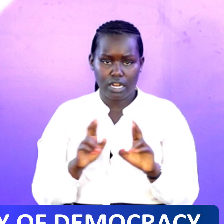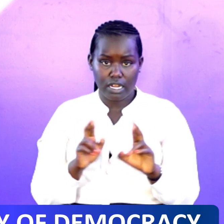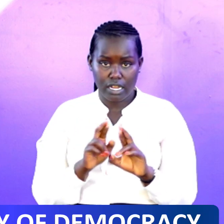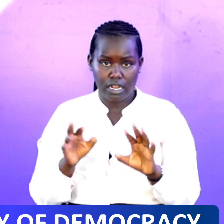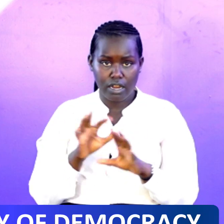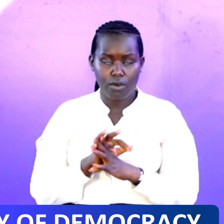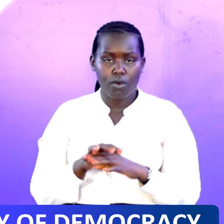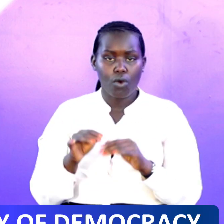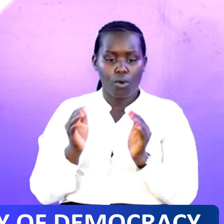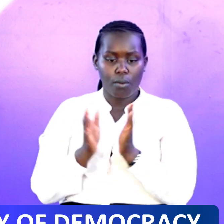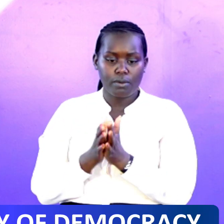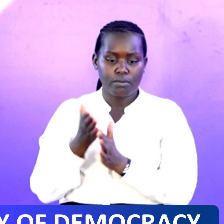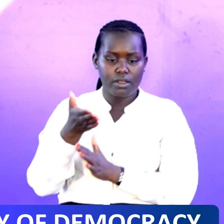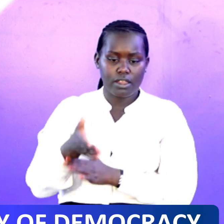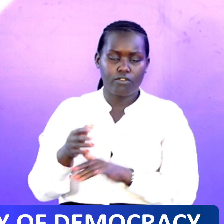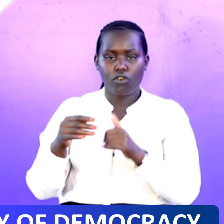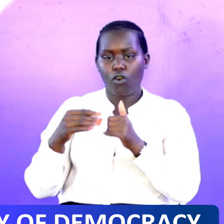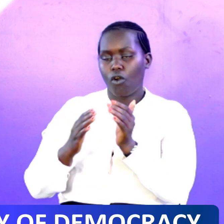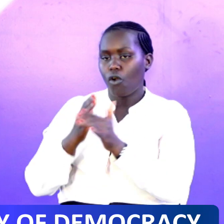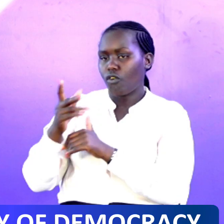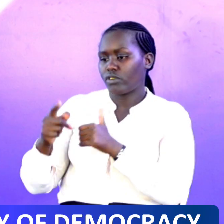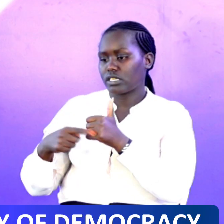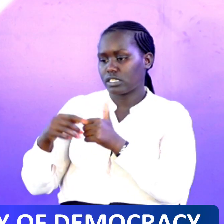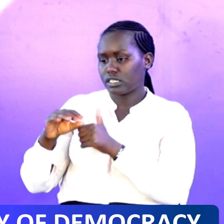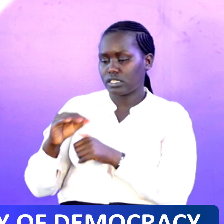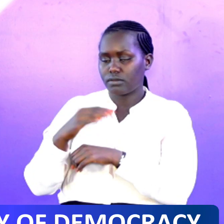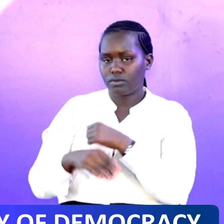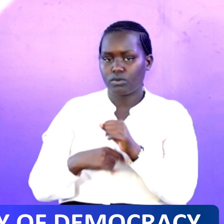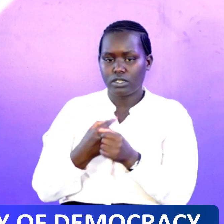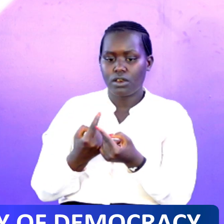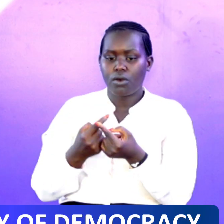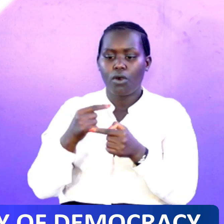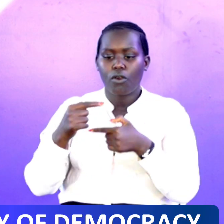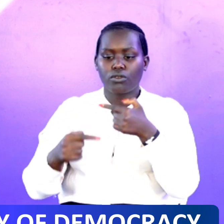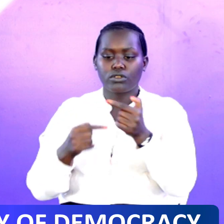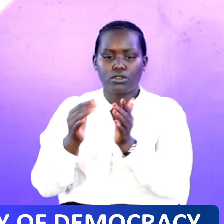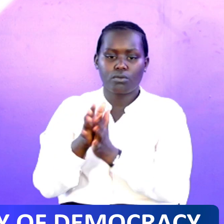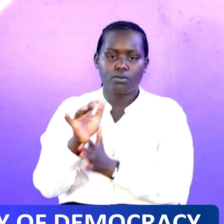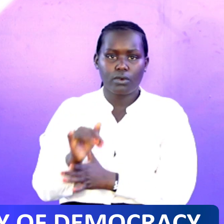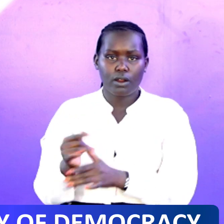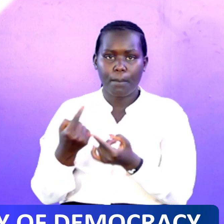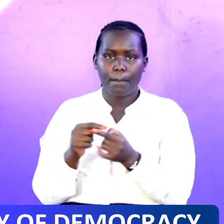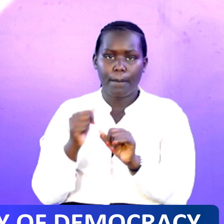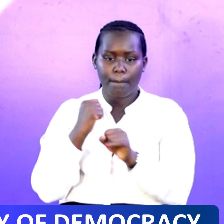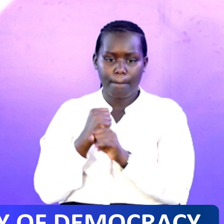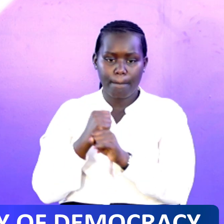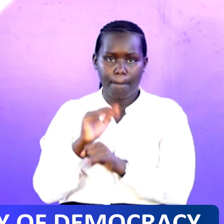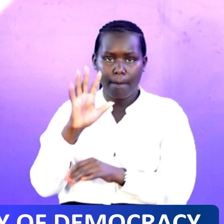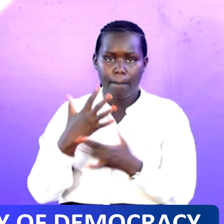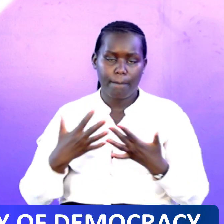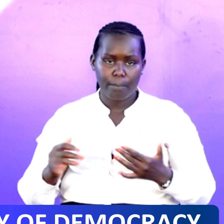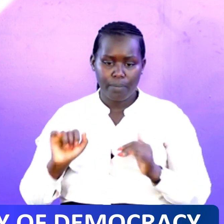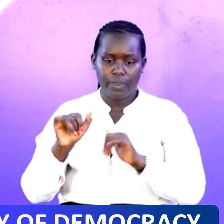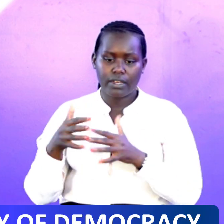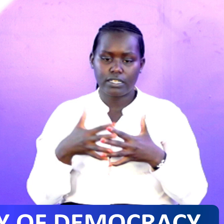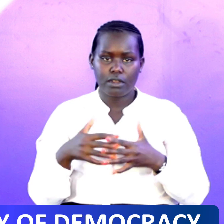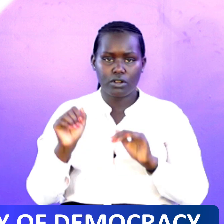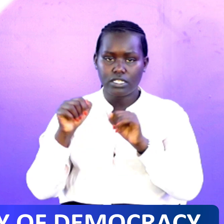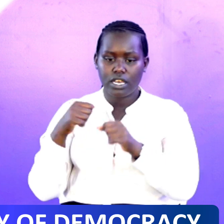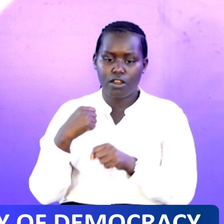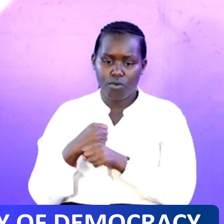for over 60 years. We have to continue with it. But now we have to work on those 5 things so that democracy can work.